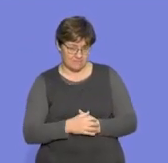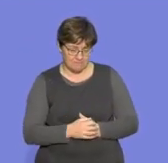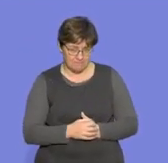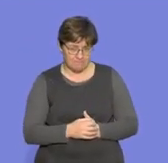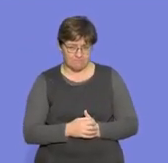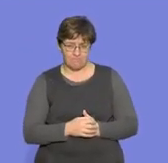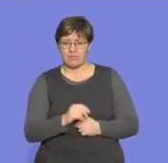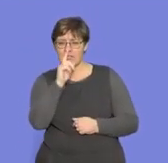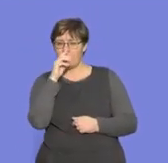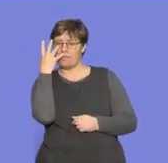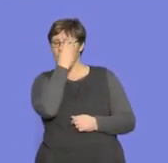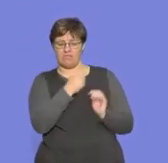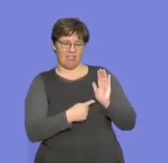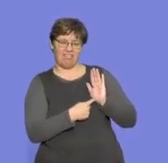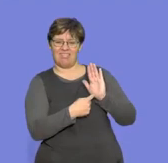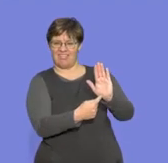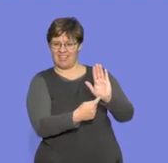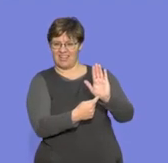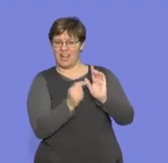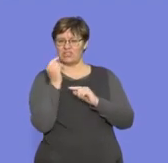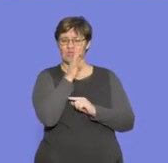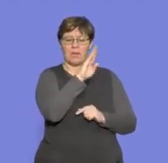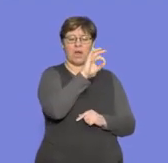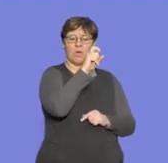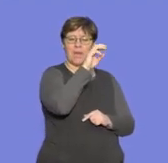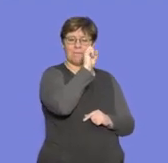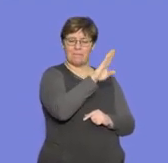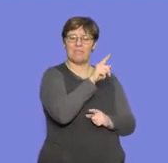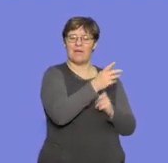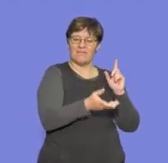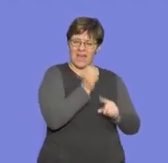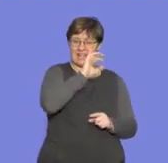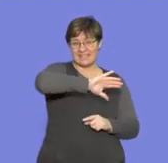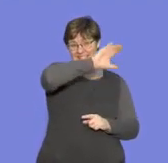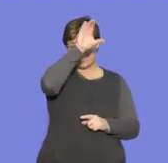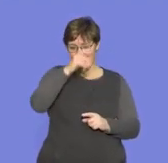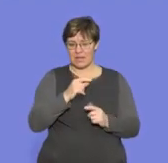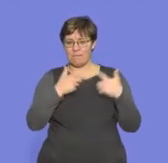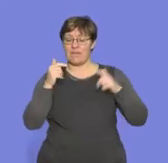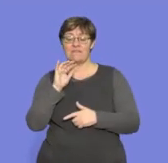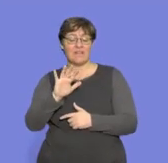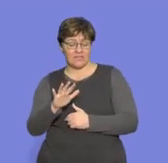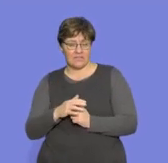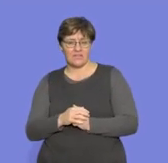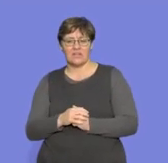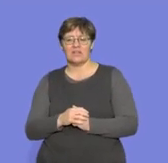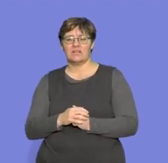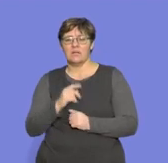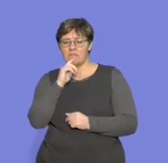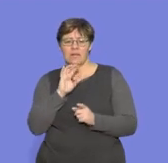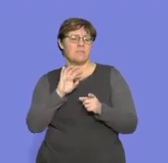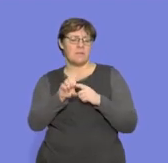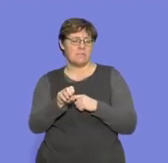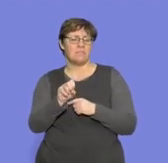image showing your baobab trees that are typically found in your savannas. You've got the Big Five here, essentially where they would be